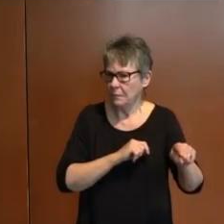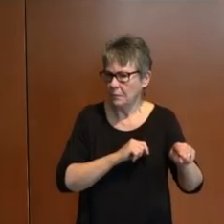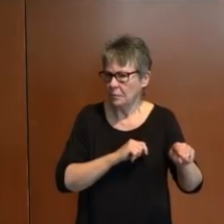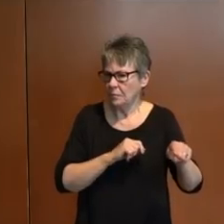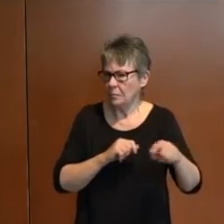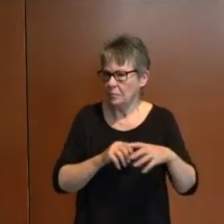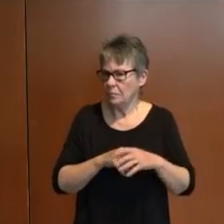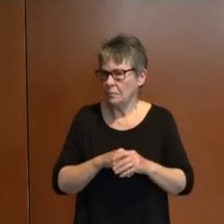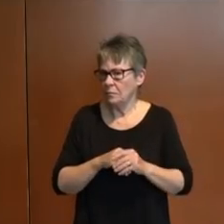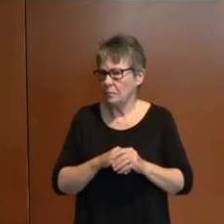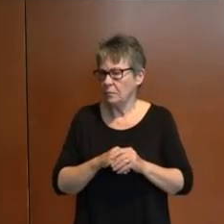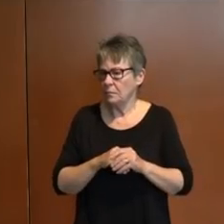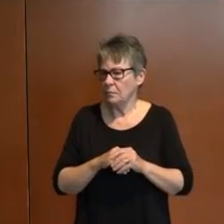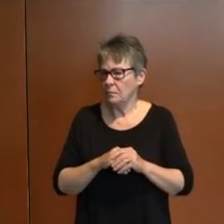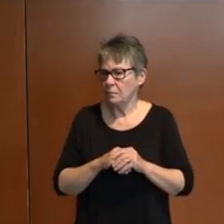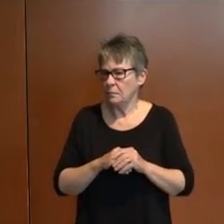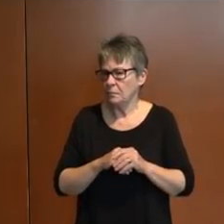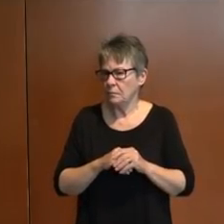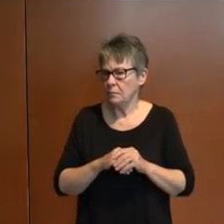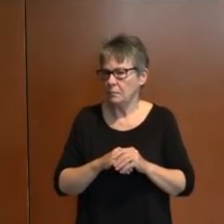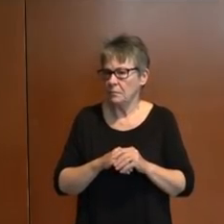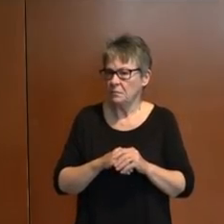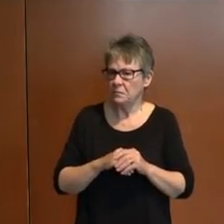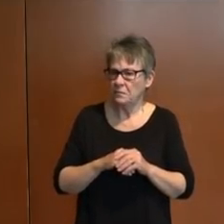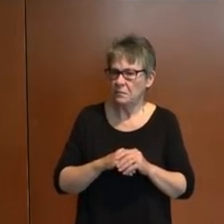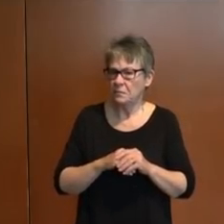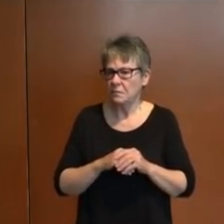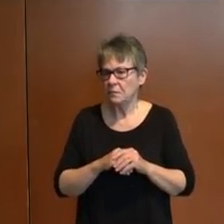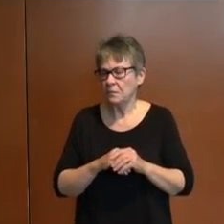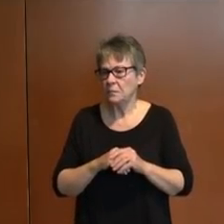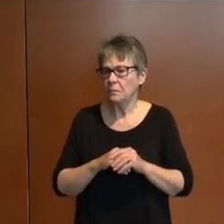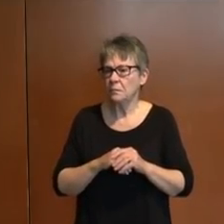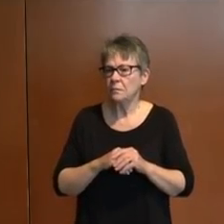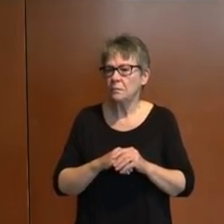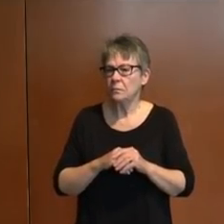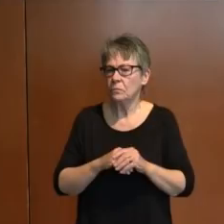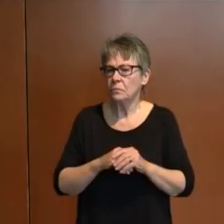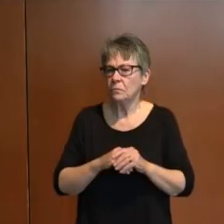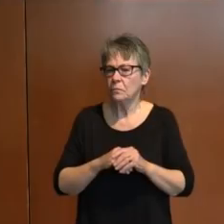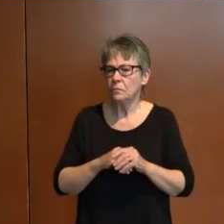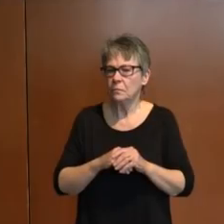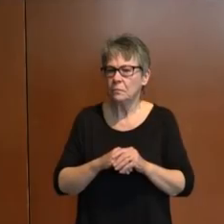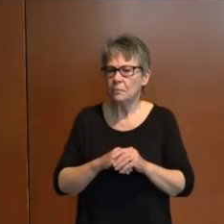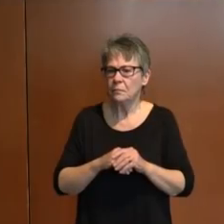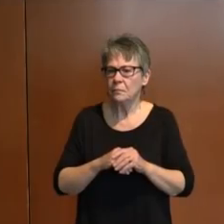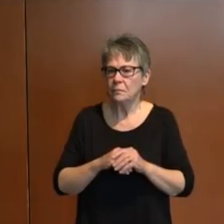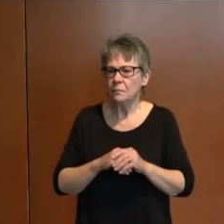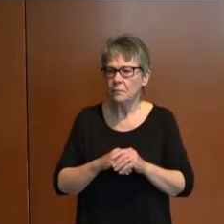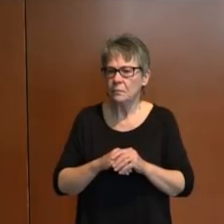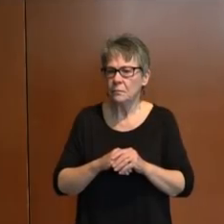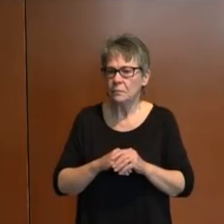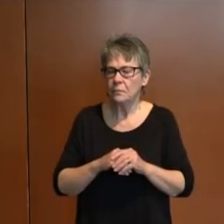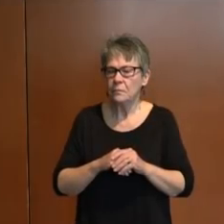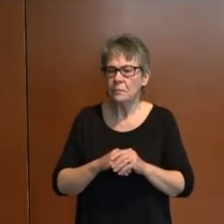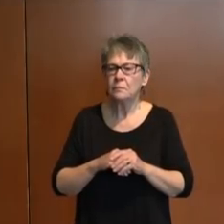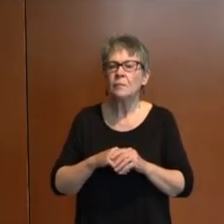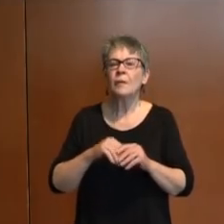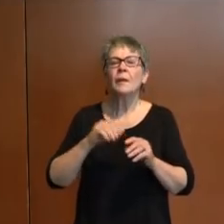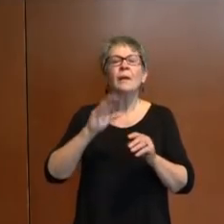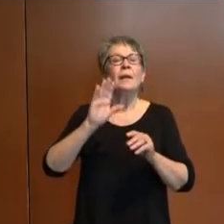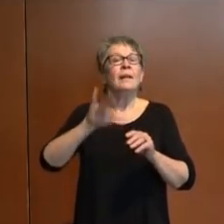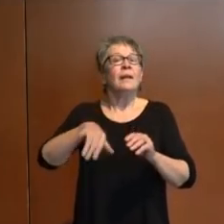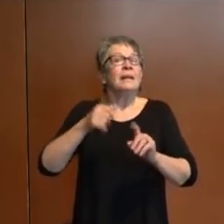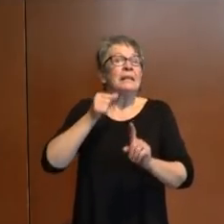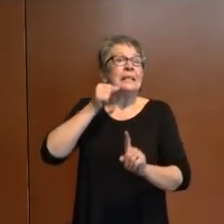high teens yesterday. It's now 43 today, I think 40-something. And the third category, Dr. Tan, are people who have